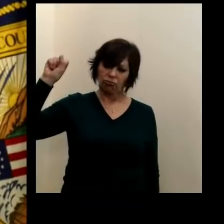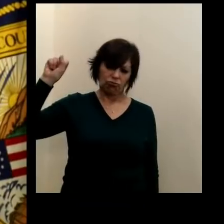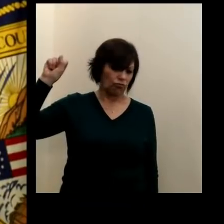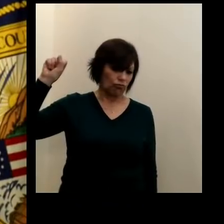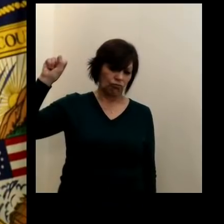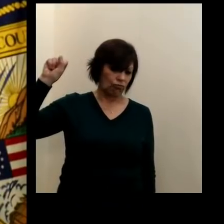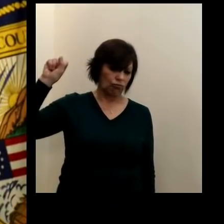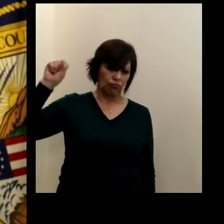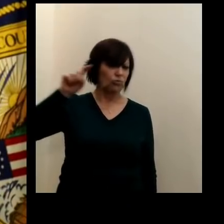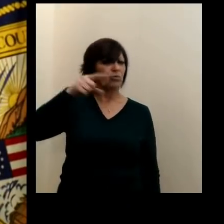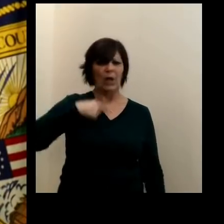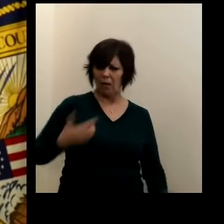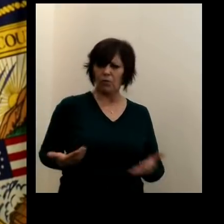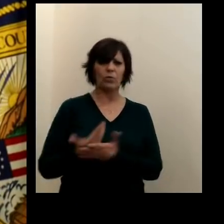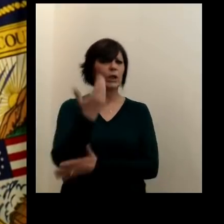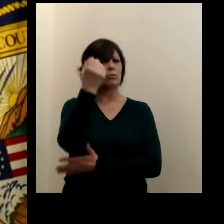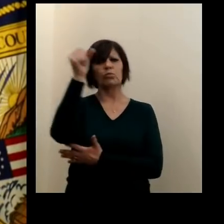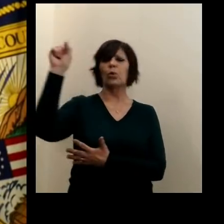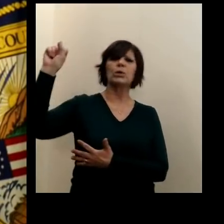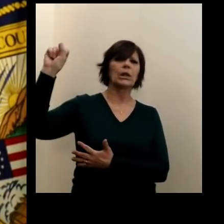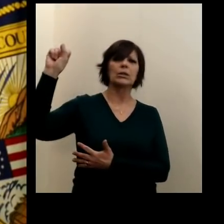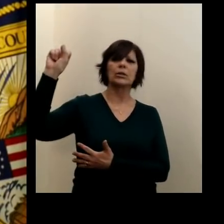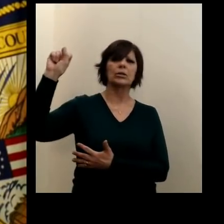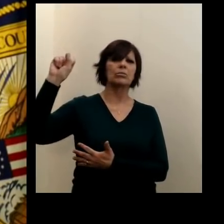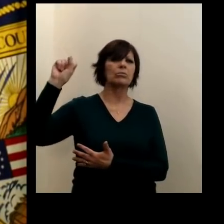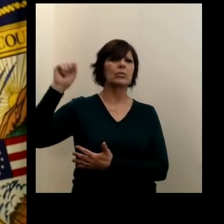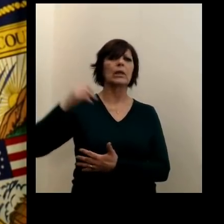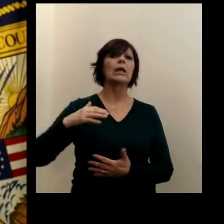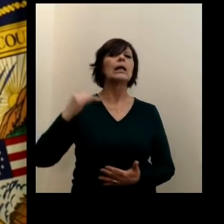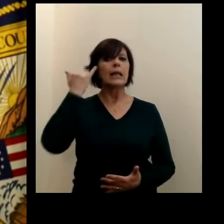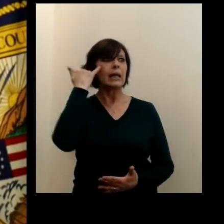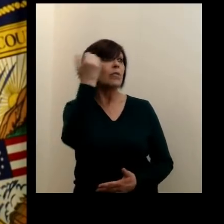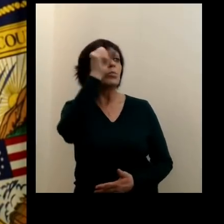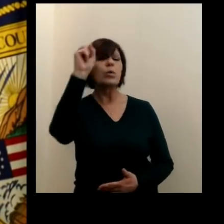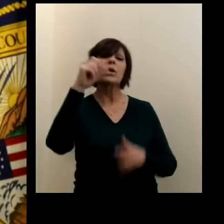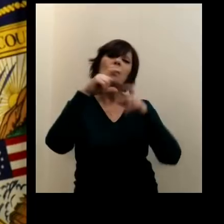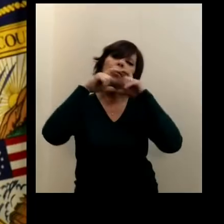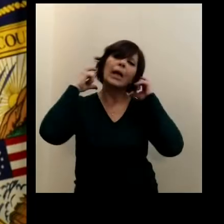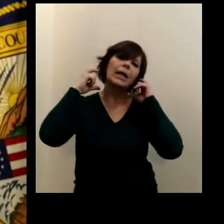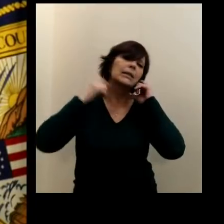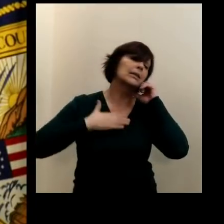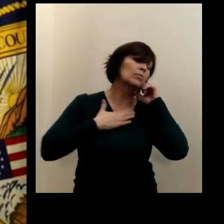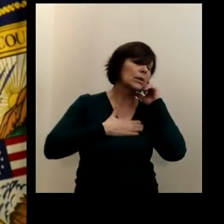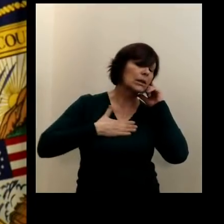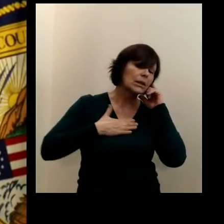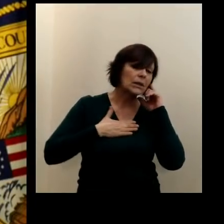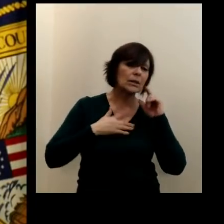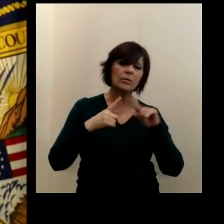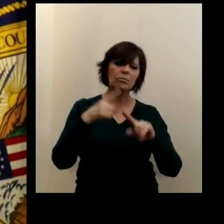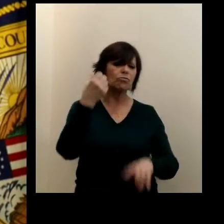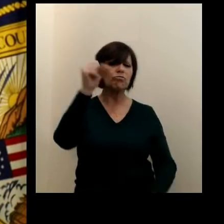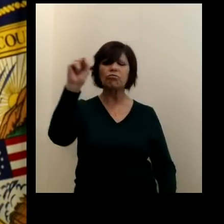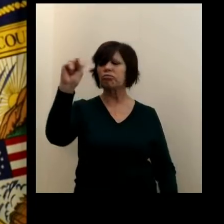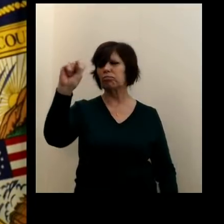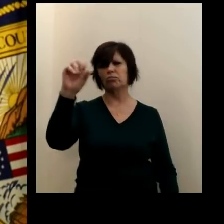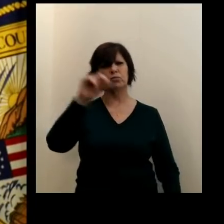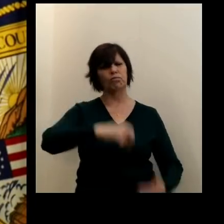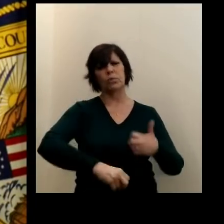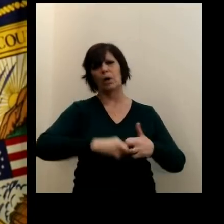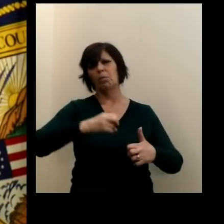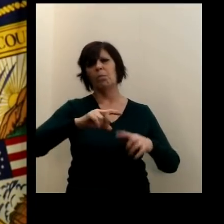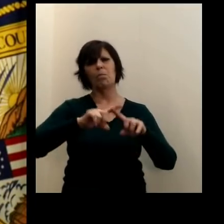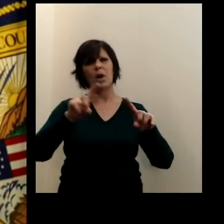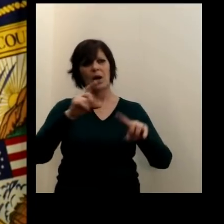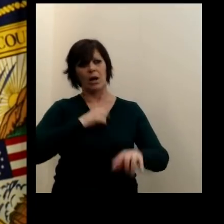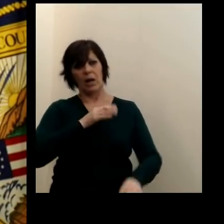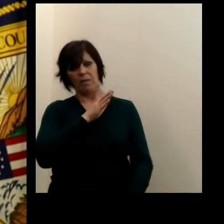right to protest. If you protest and you're going to be with a group of individuals, please wear a mask. Those are super spreader events otherwise. But we've never